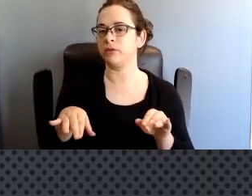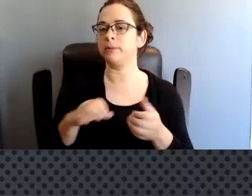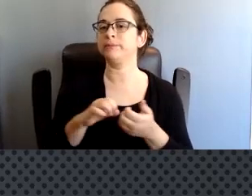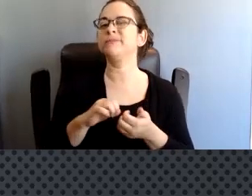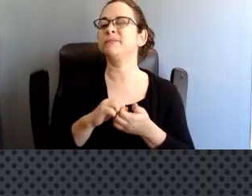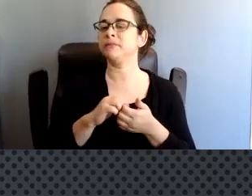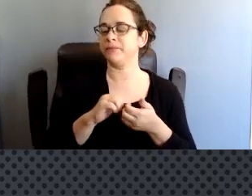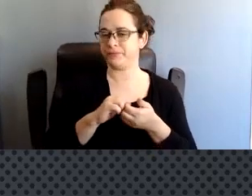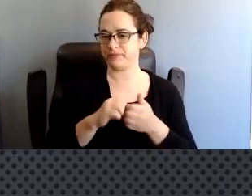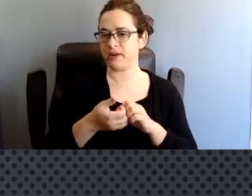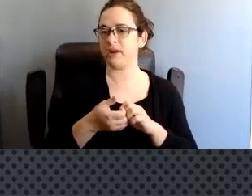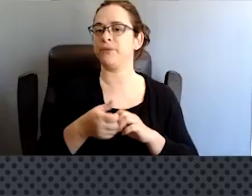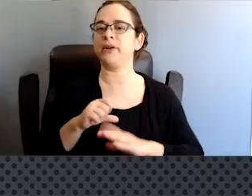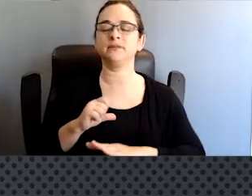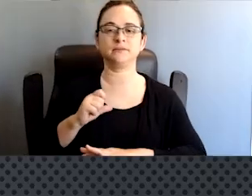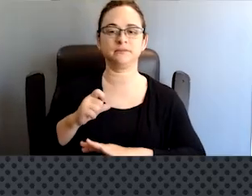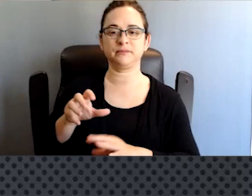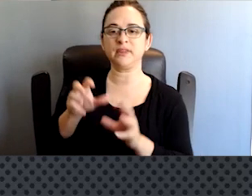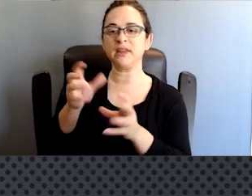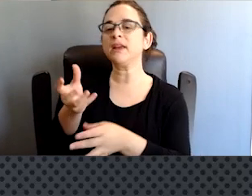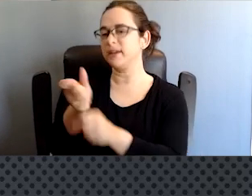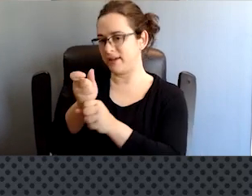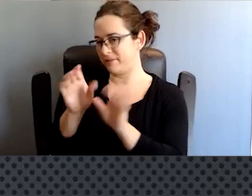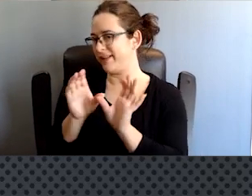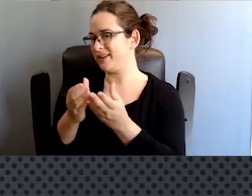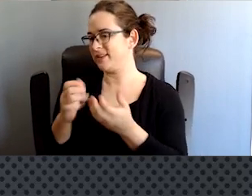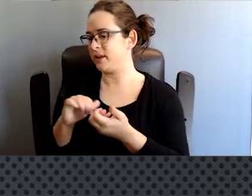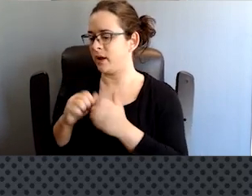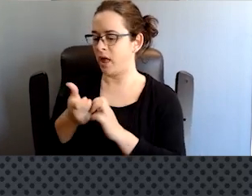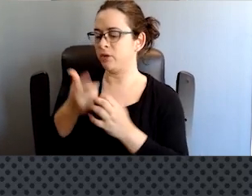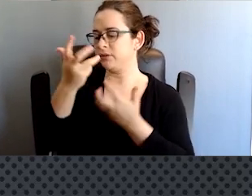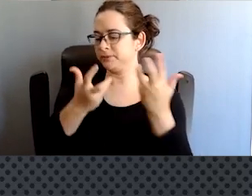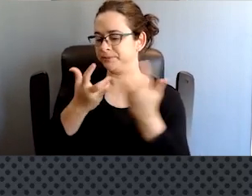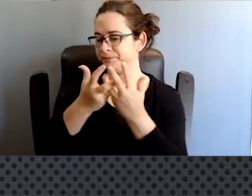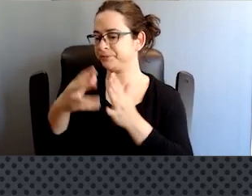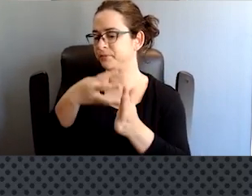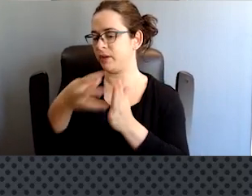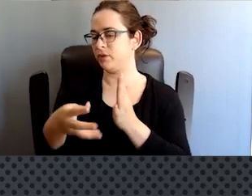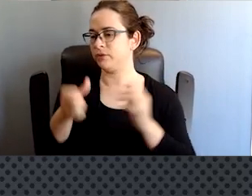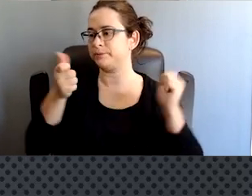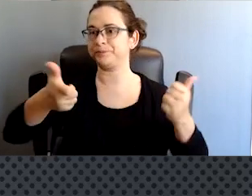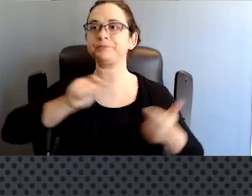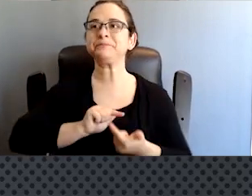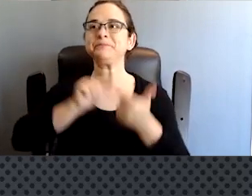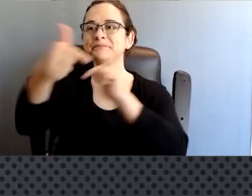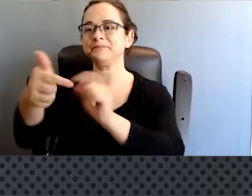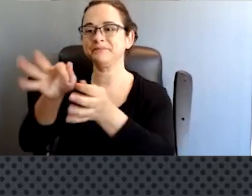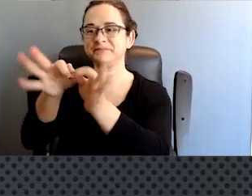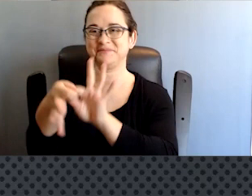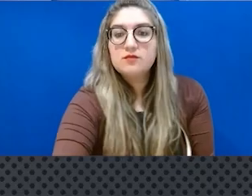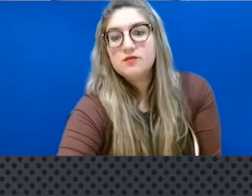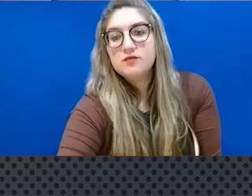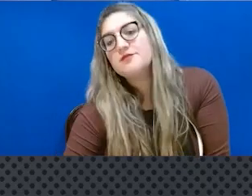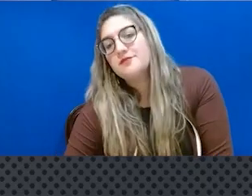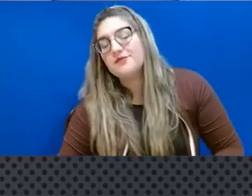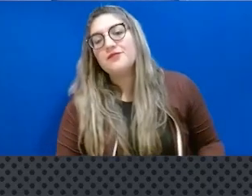schedule aligns? How do I make sure that I'm able to work and go to school? So all of those things we help with. Any questions so far?